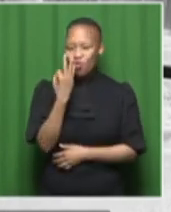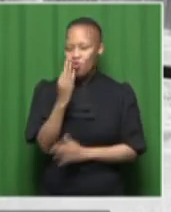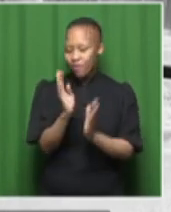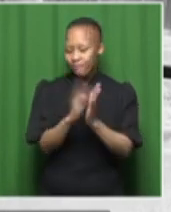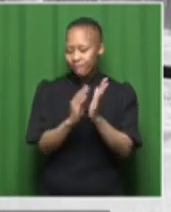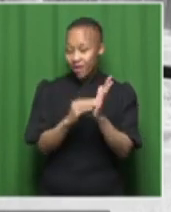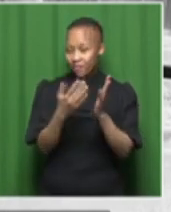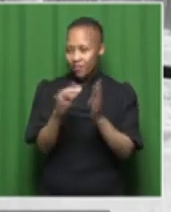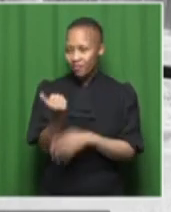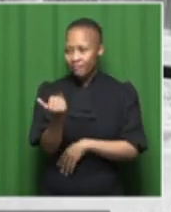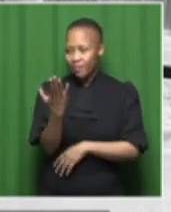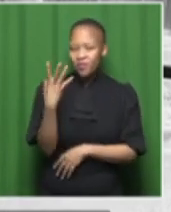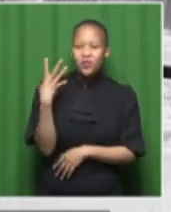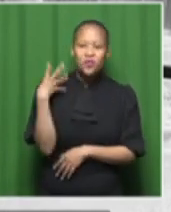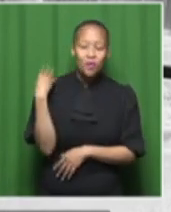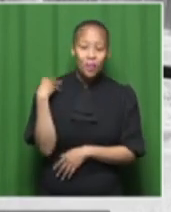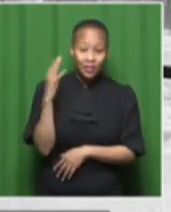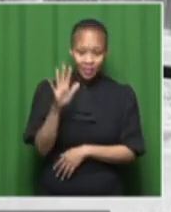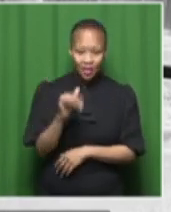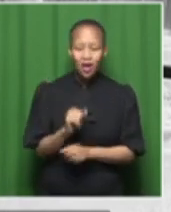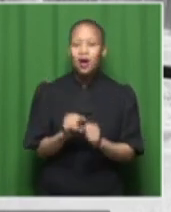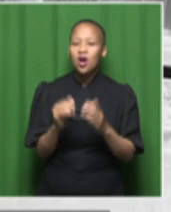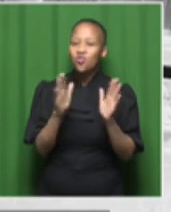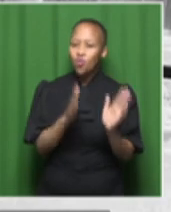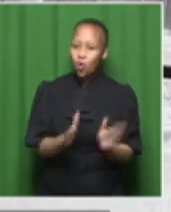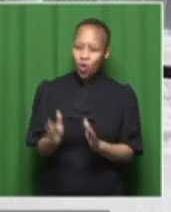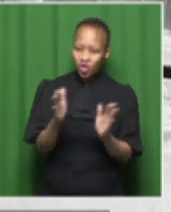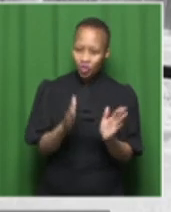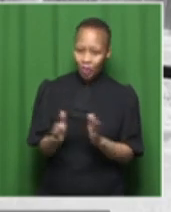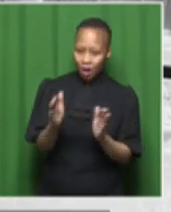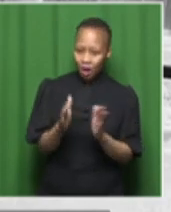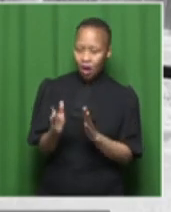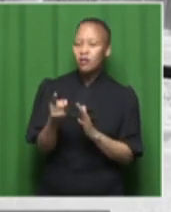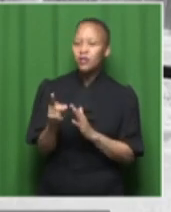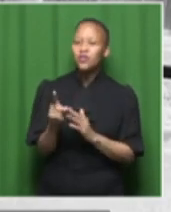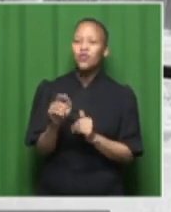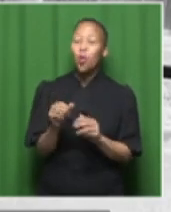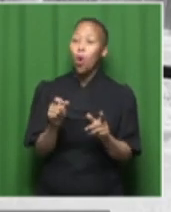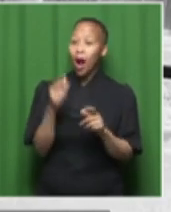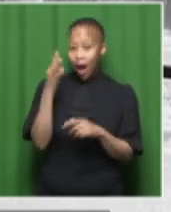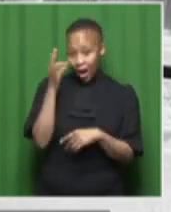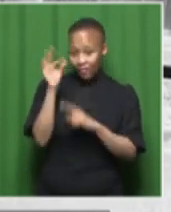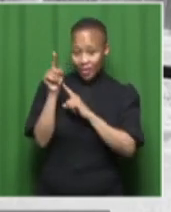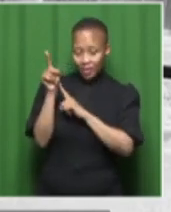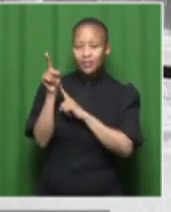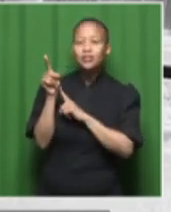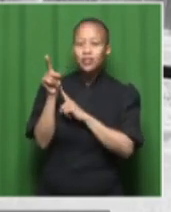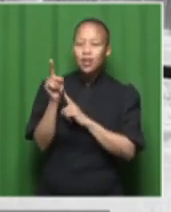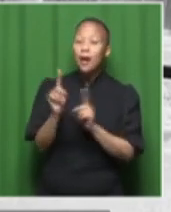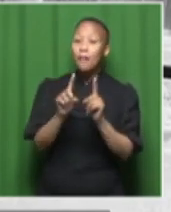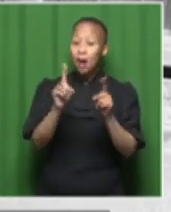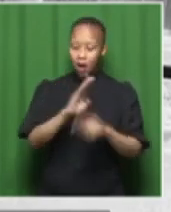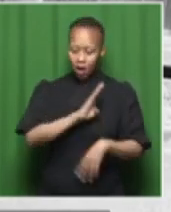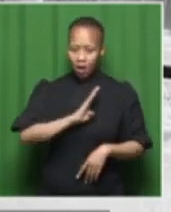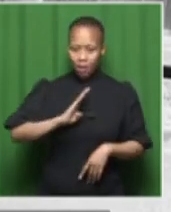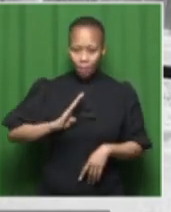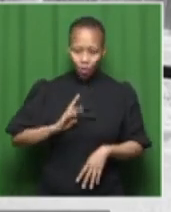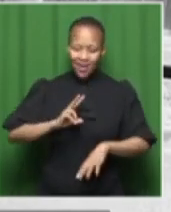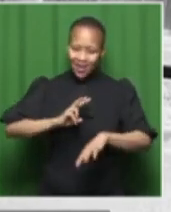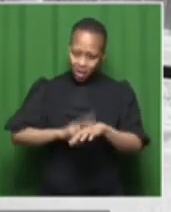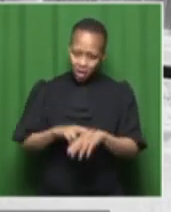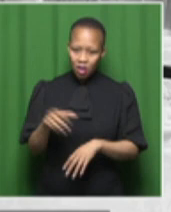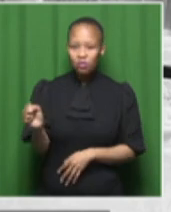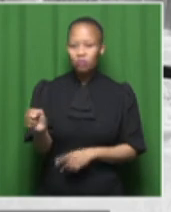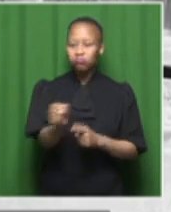as I said earlier, the whole arrangement is not ideal from a governance perspective. The board really should be able to appoint the individual that